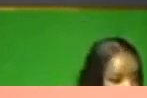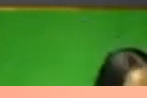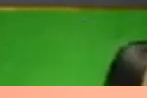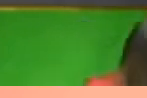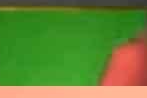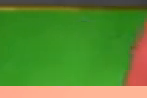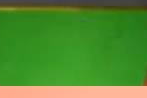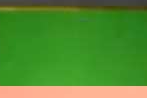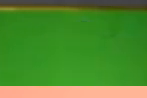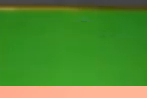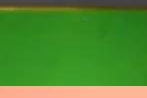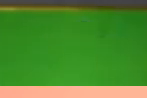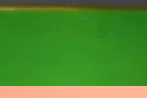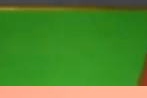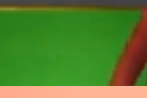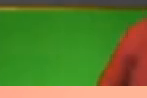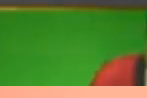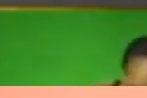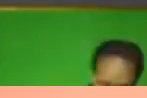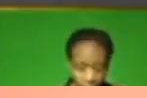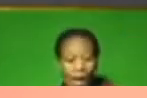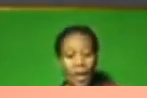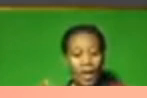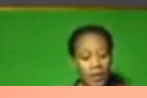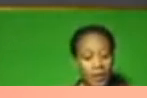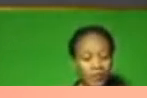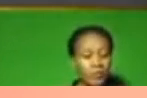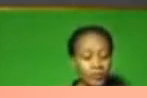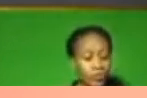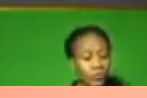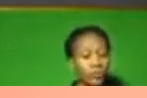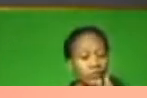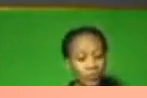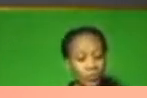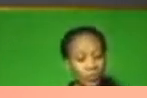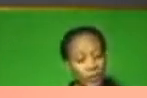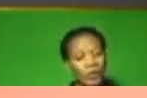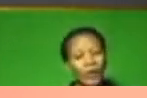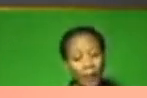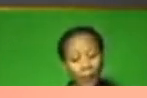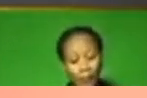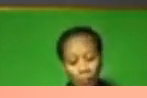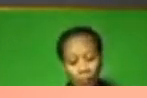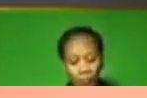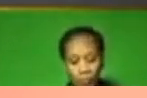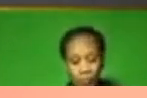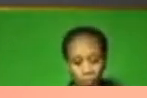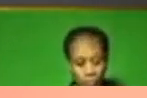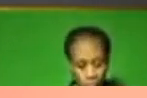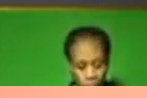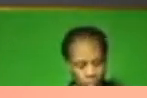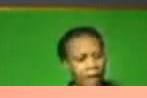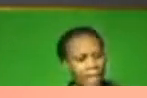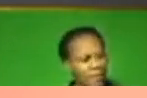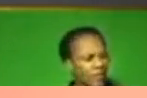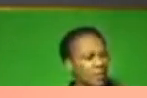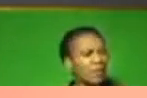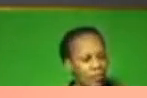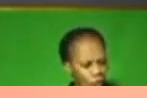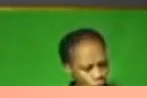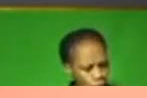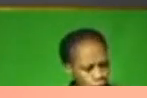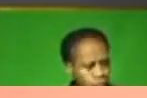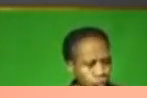a necessary condition for growth and job creation, they are not sufficient to drive